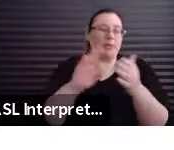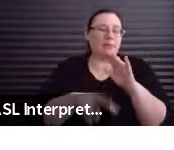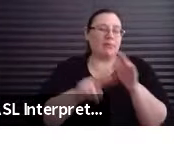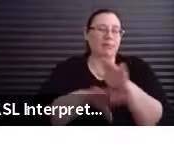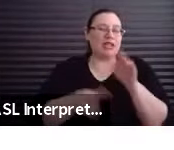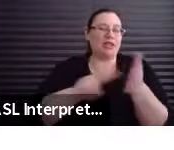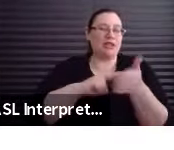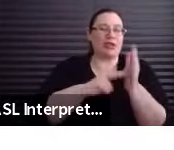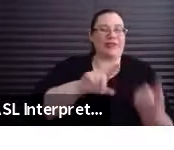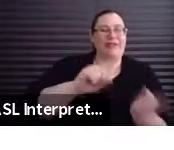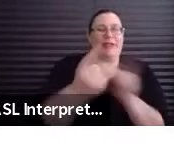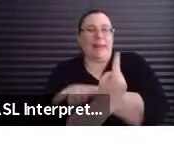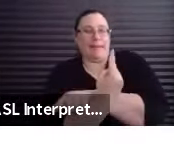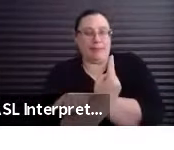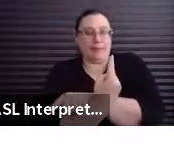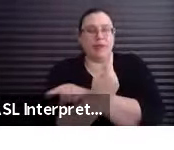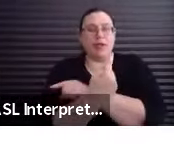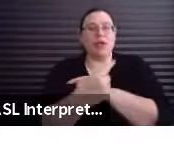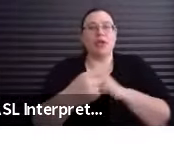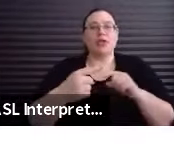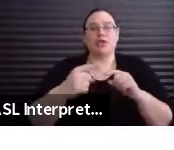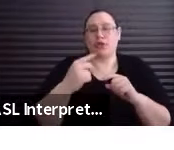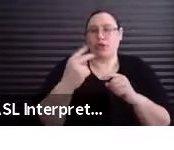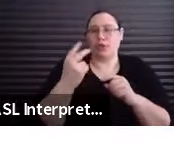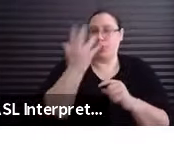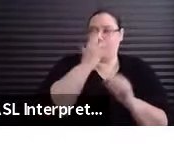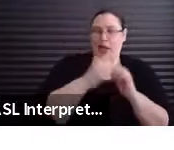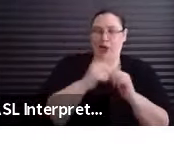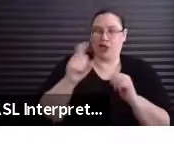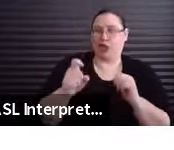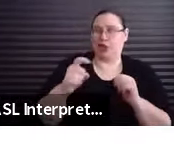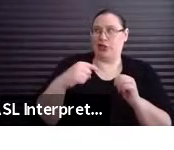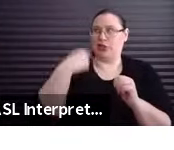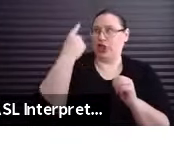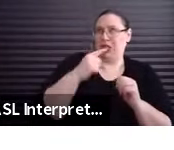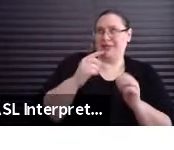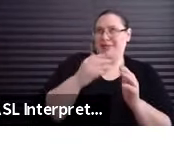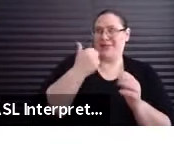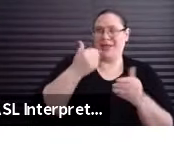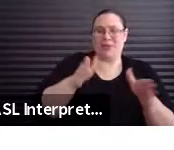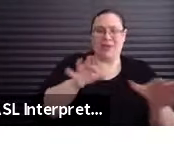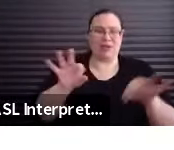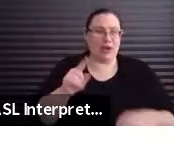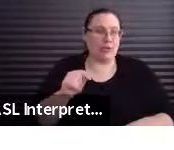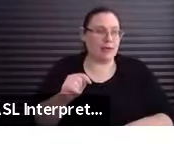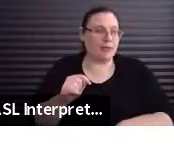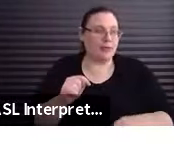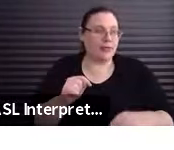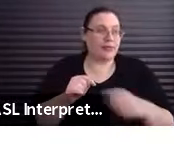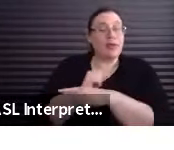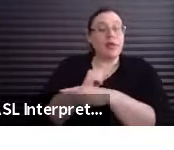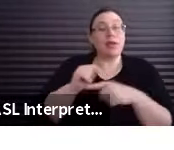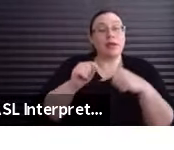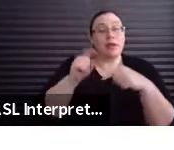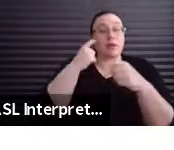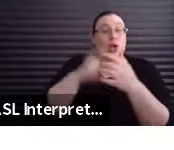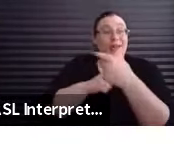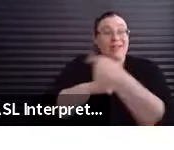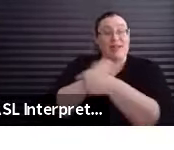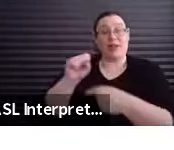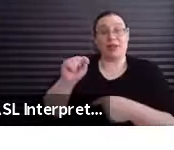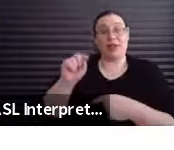look the way you're supposed to look, I guess is the best way to put it. And then Studio Effects over here gives you just more options